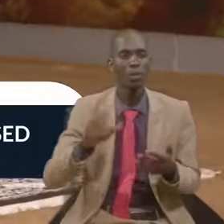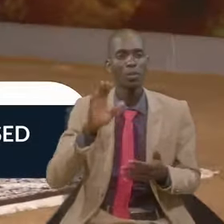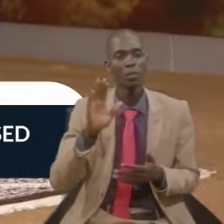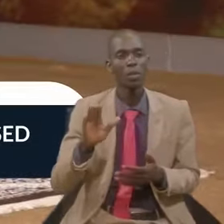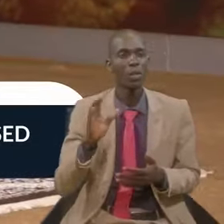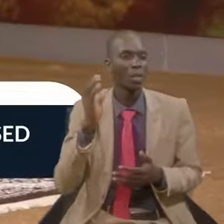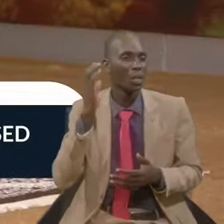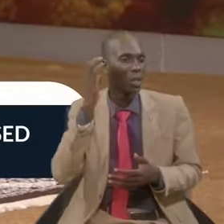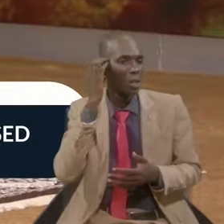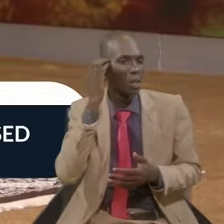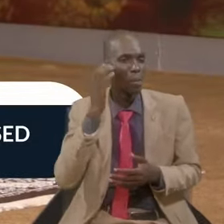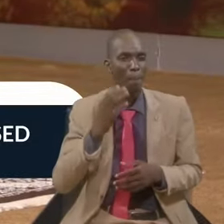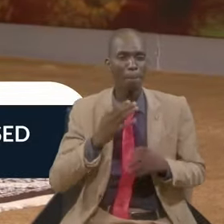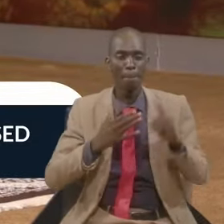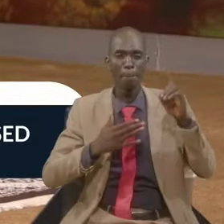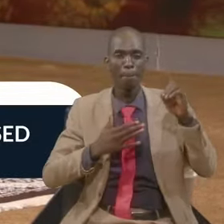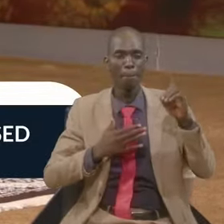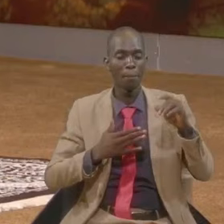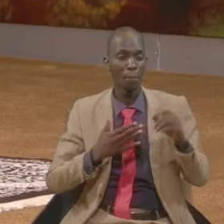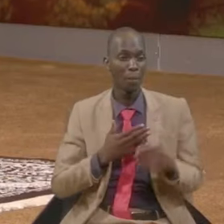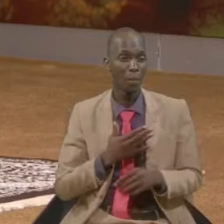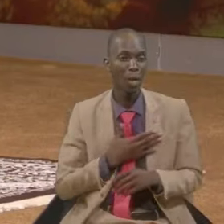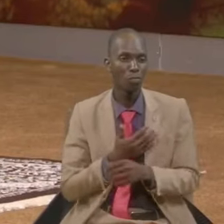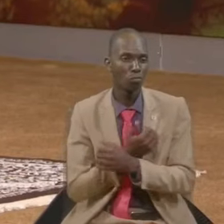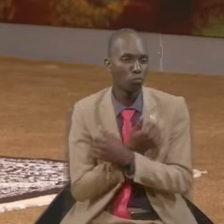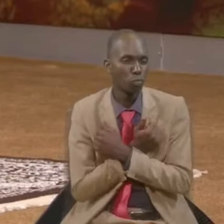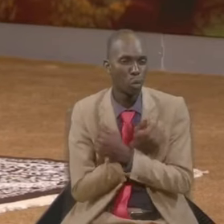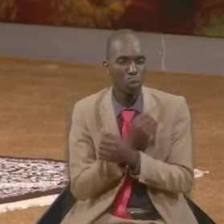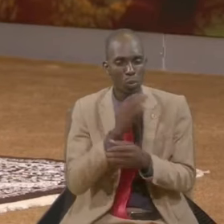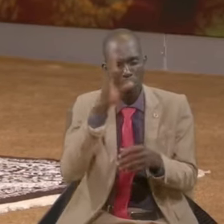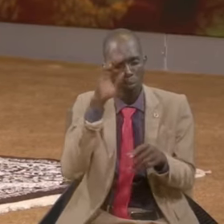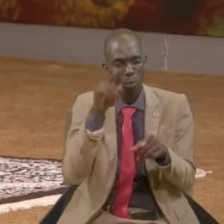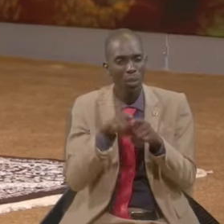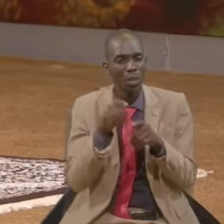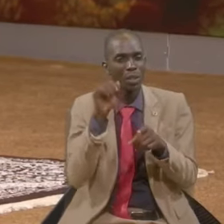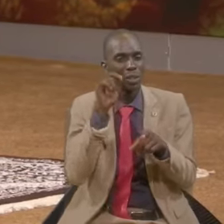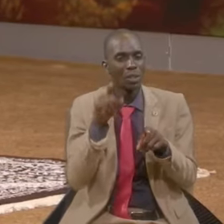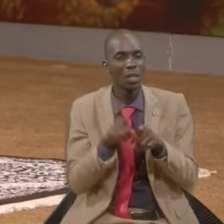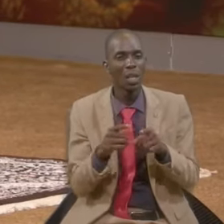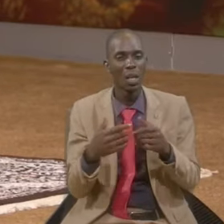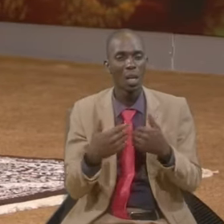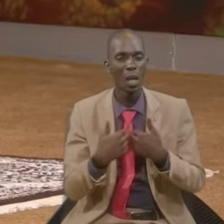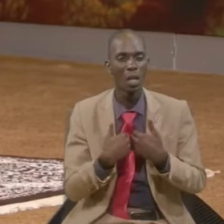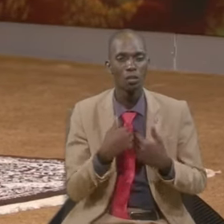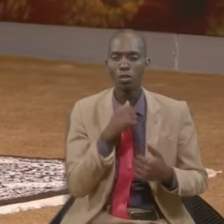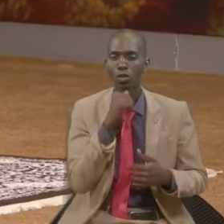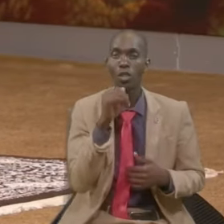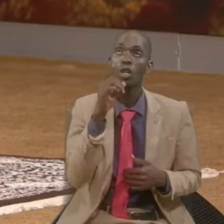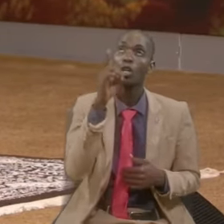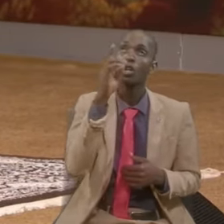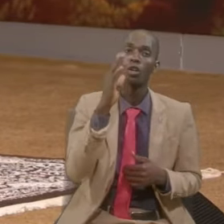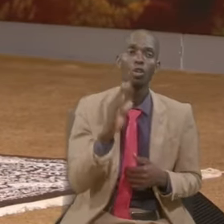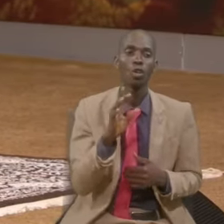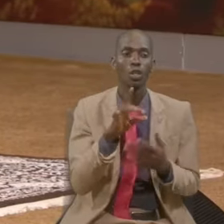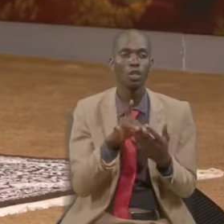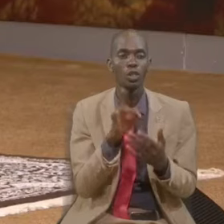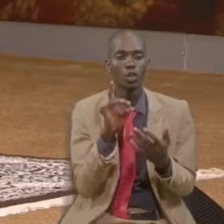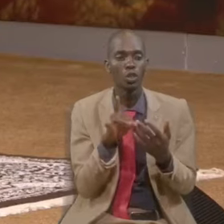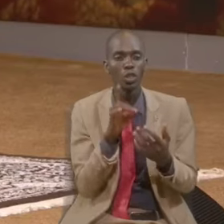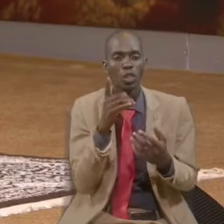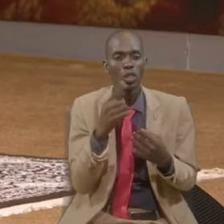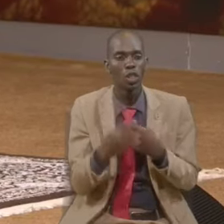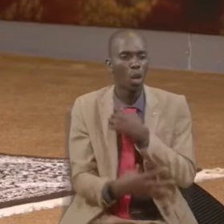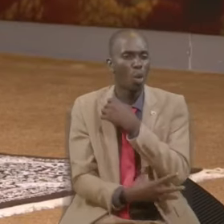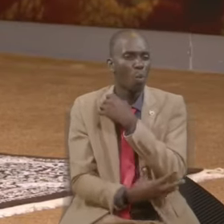5. Hearken, my beloved brethren, hath not God chosen the poor of